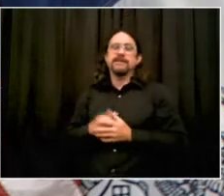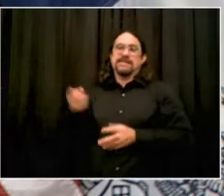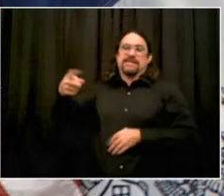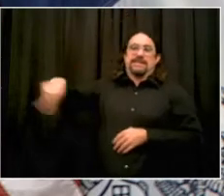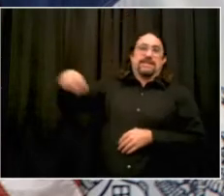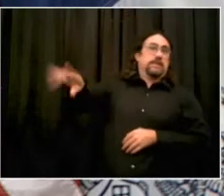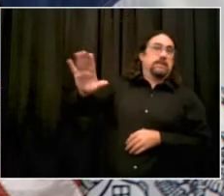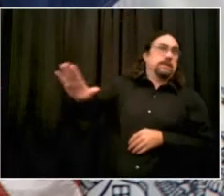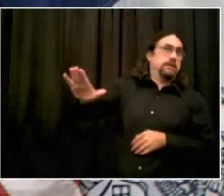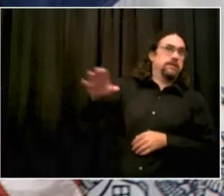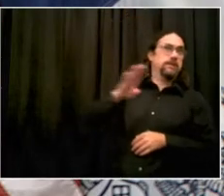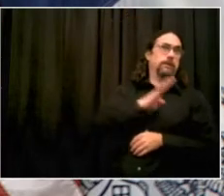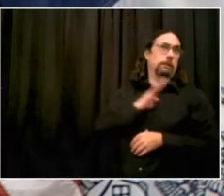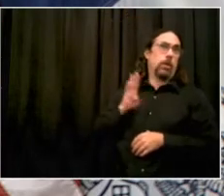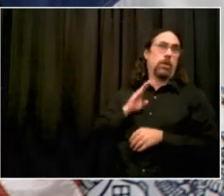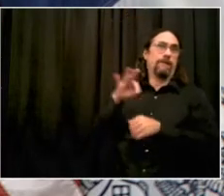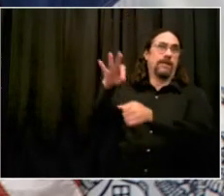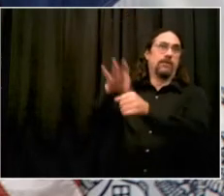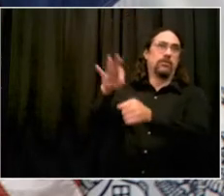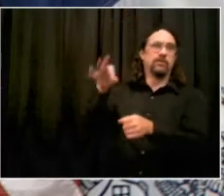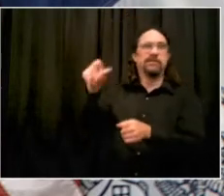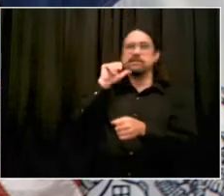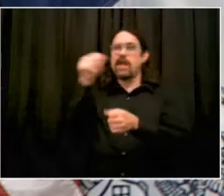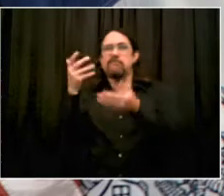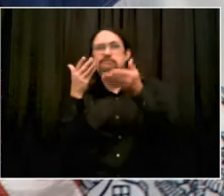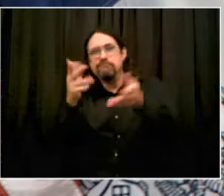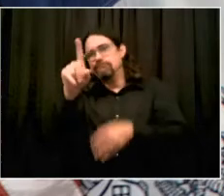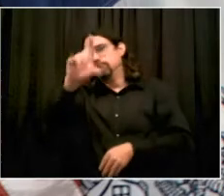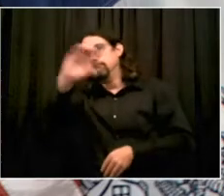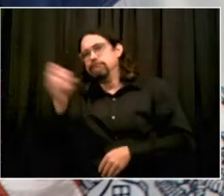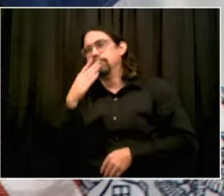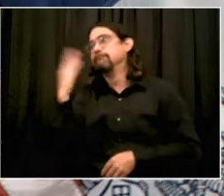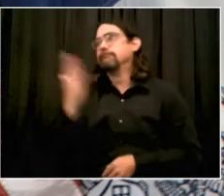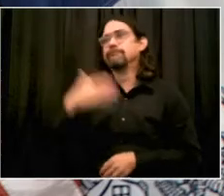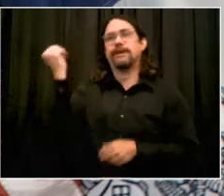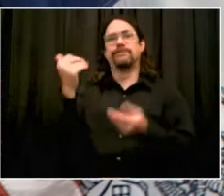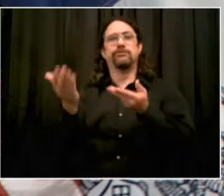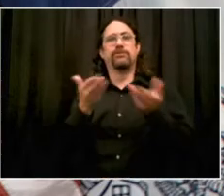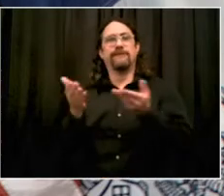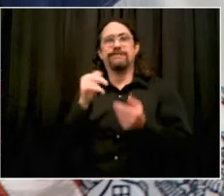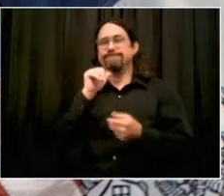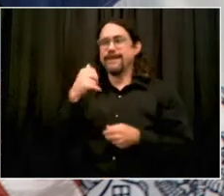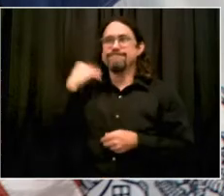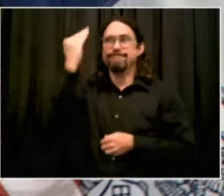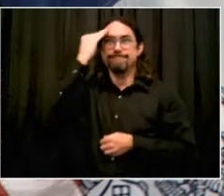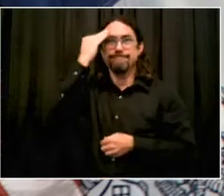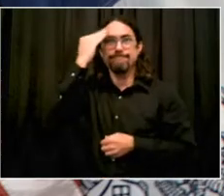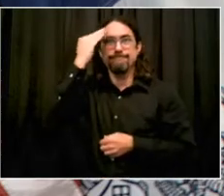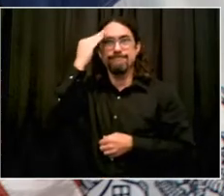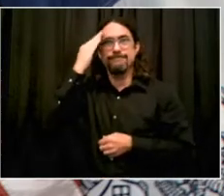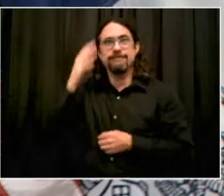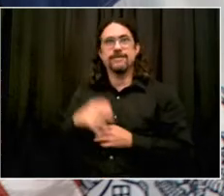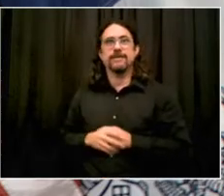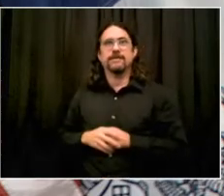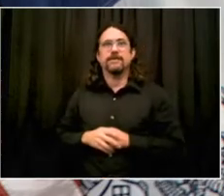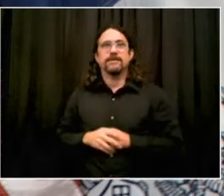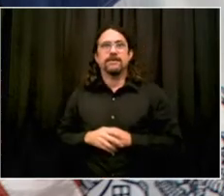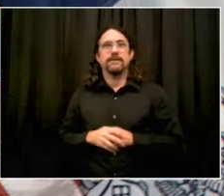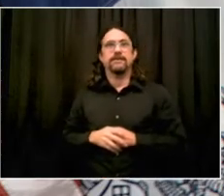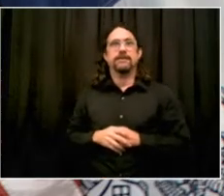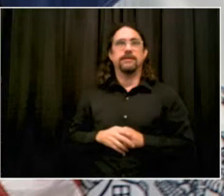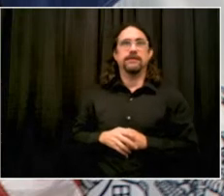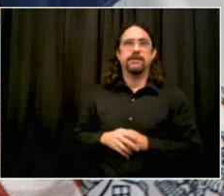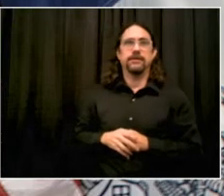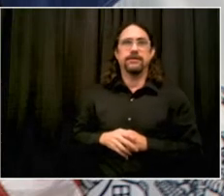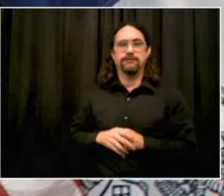city. That's our problem. Our problem is not Donald Trump. Our problem is a Board of Elections that consistently fails the people it's supposed to serve. And I